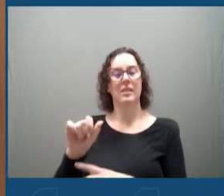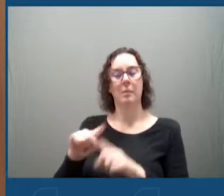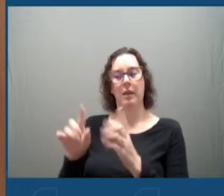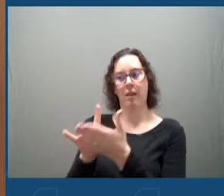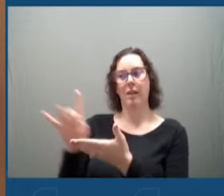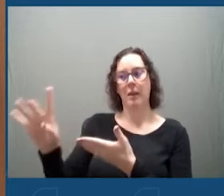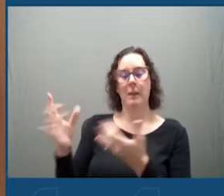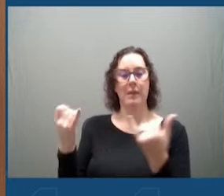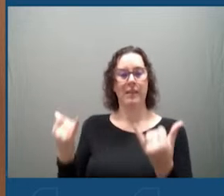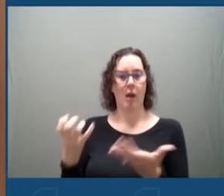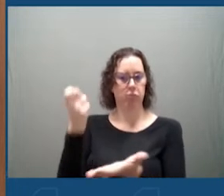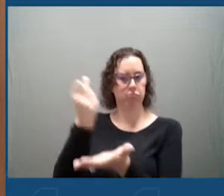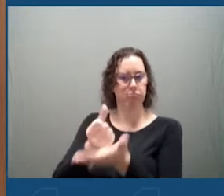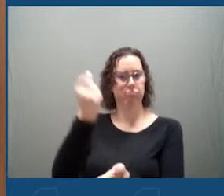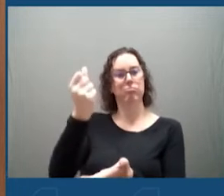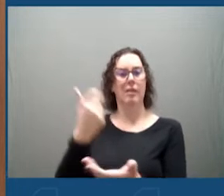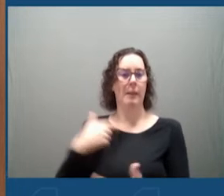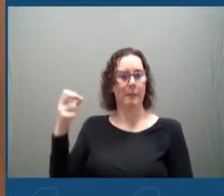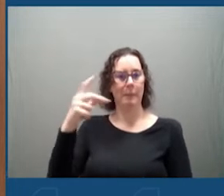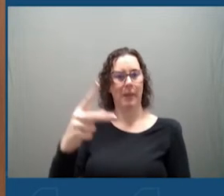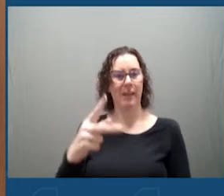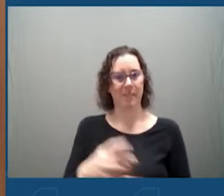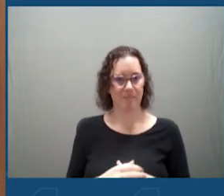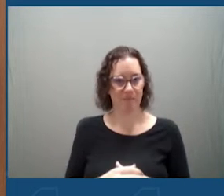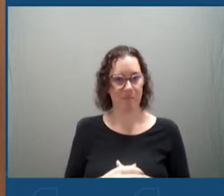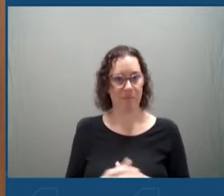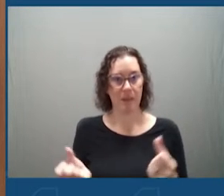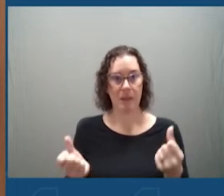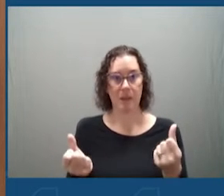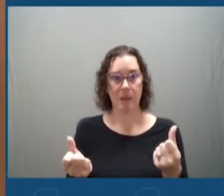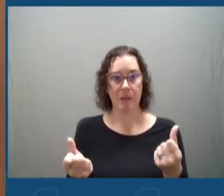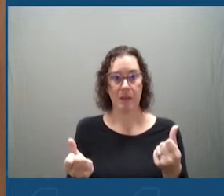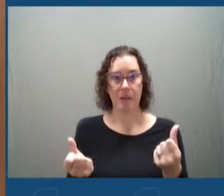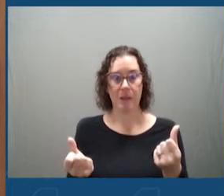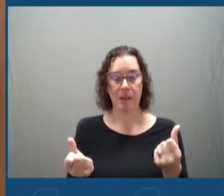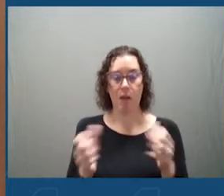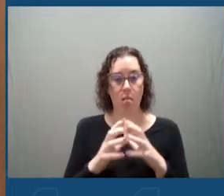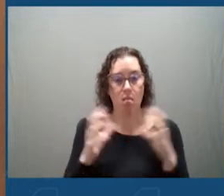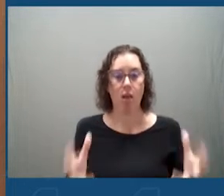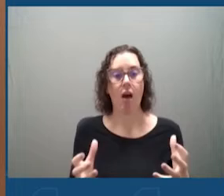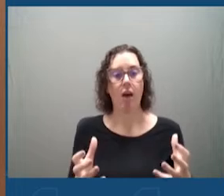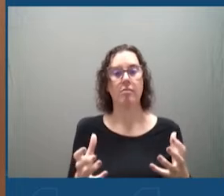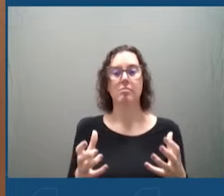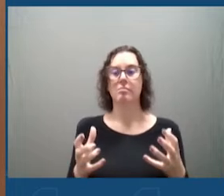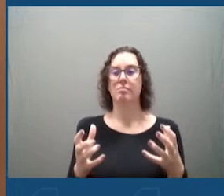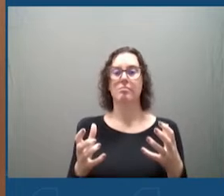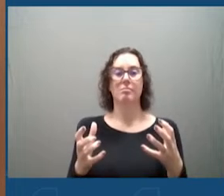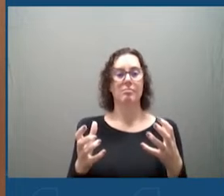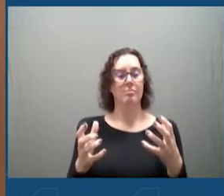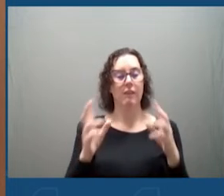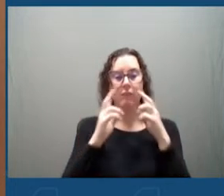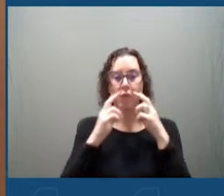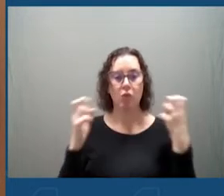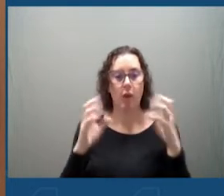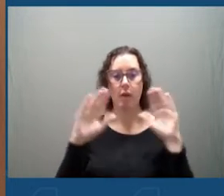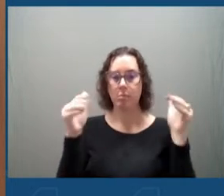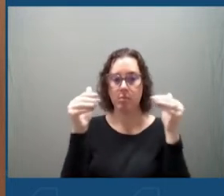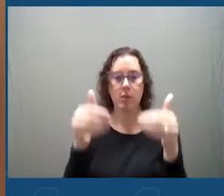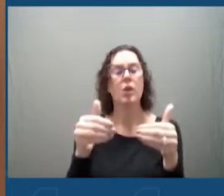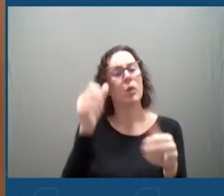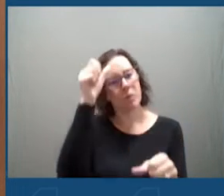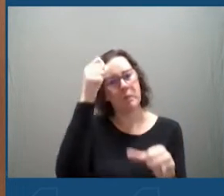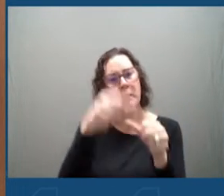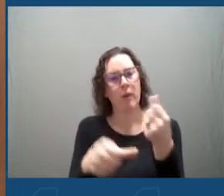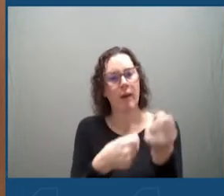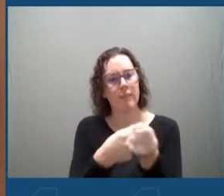great to be back. And much of this crime has been centered in Brooklyn, but also the advocacy to address